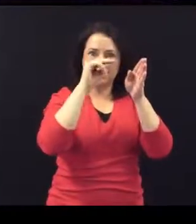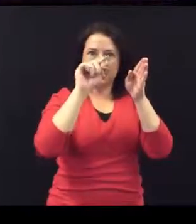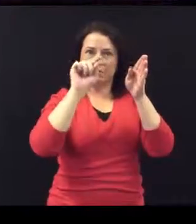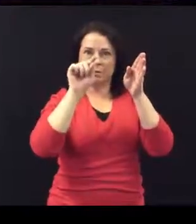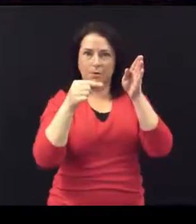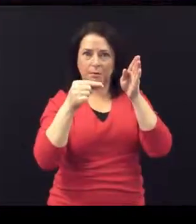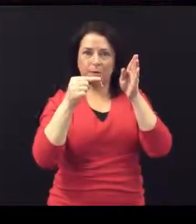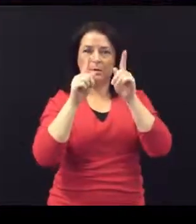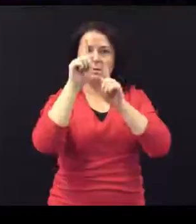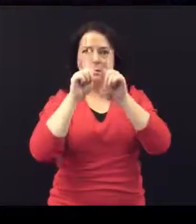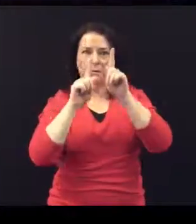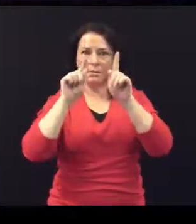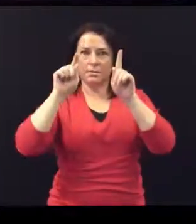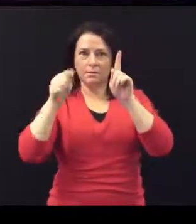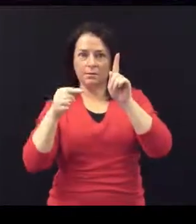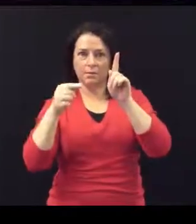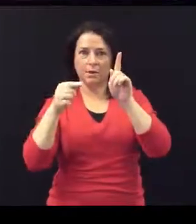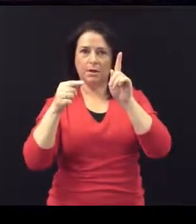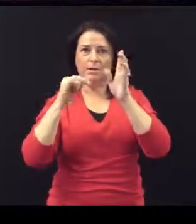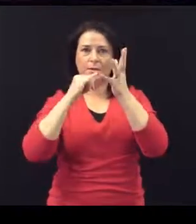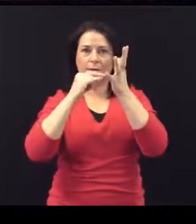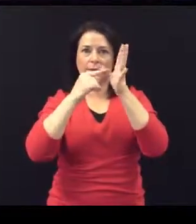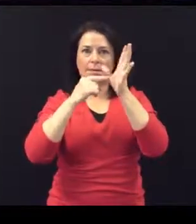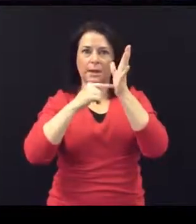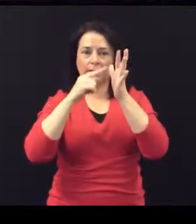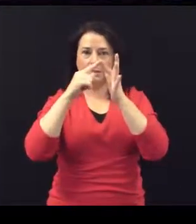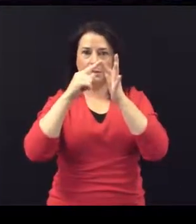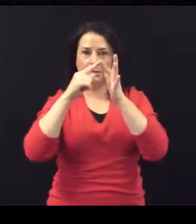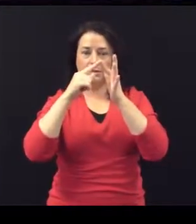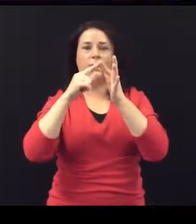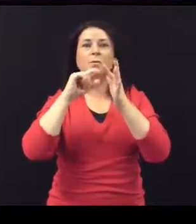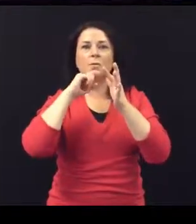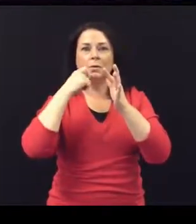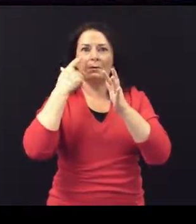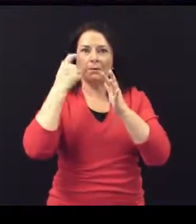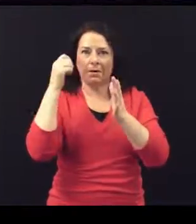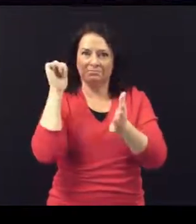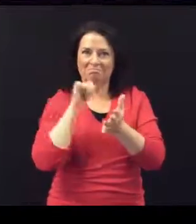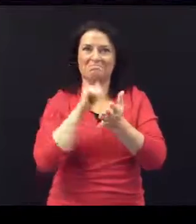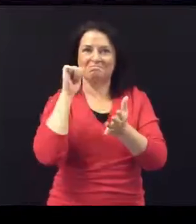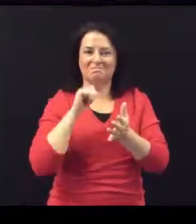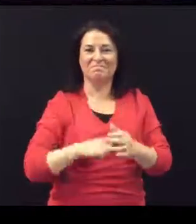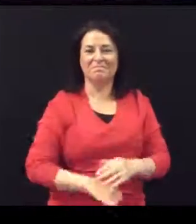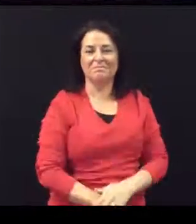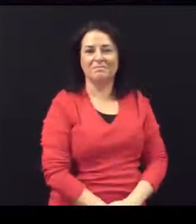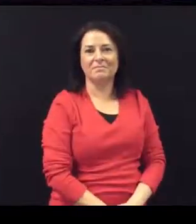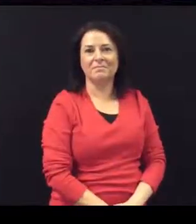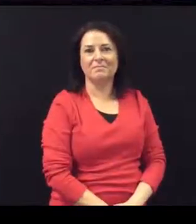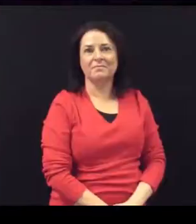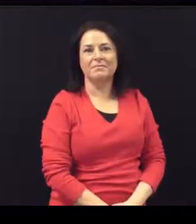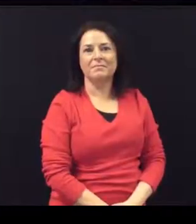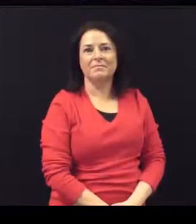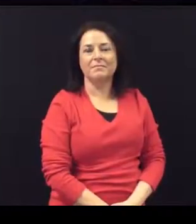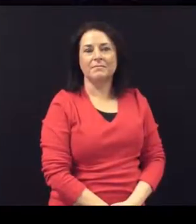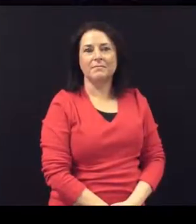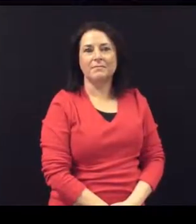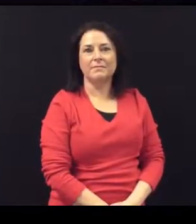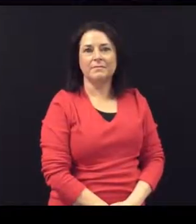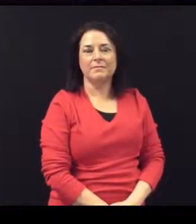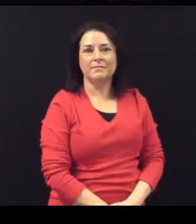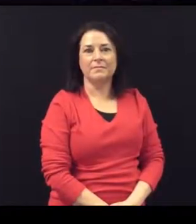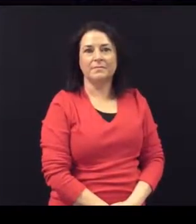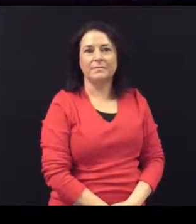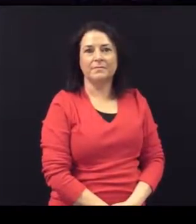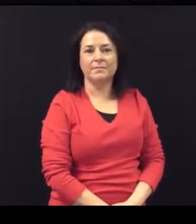most times the Maps app is smart enough to know your current location. But adding the city and state makes it much more certain to find the correct